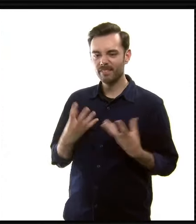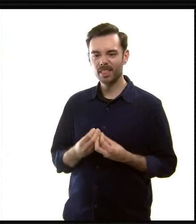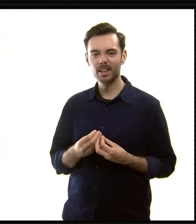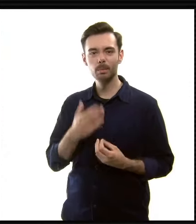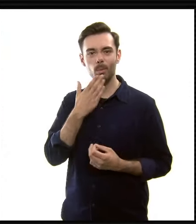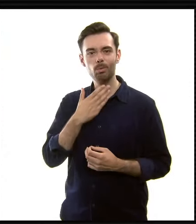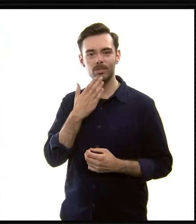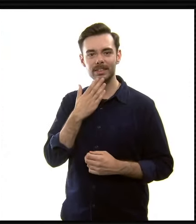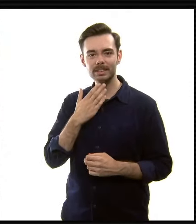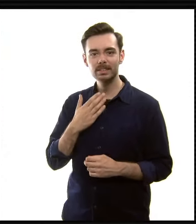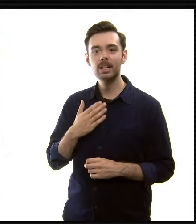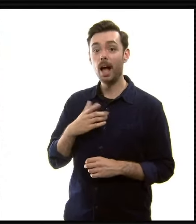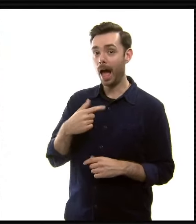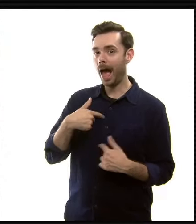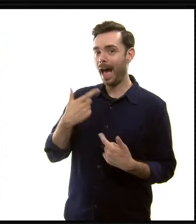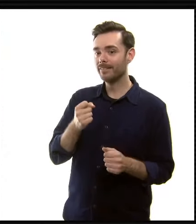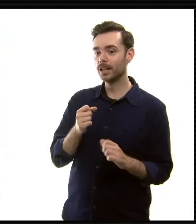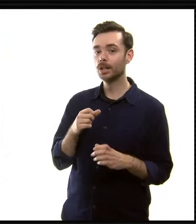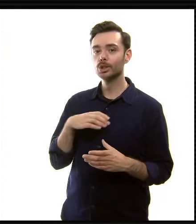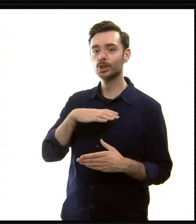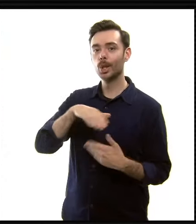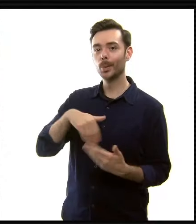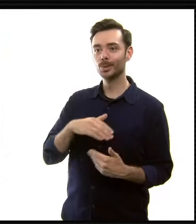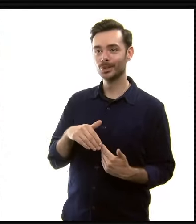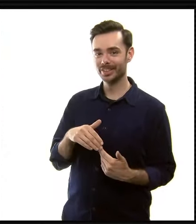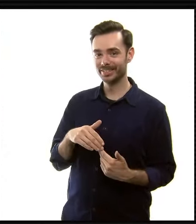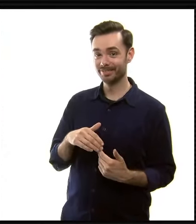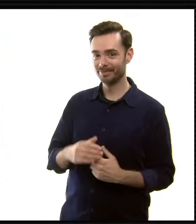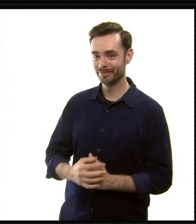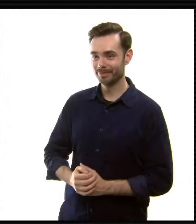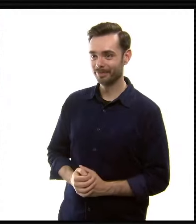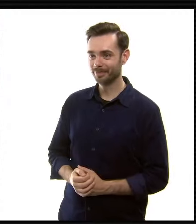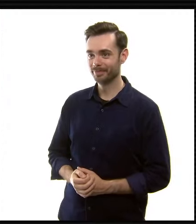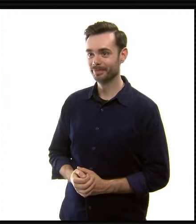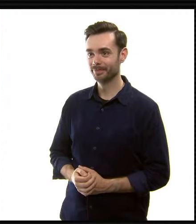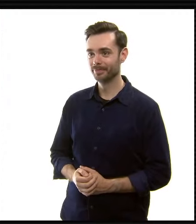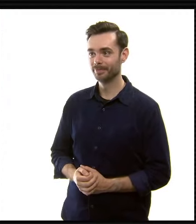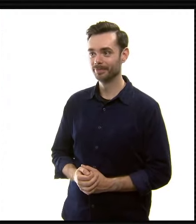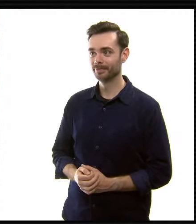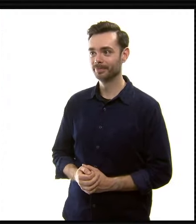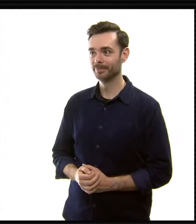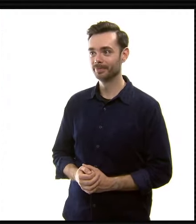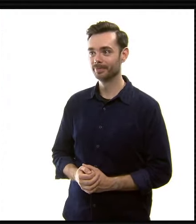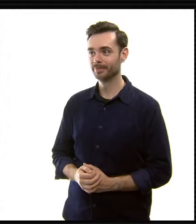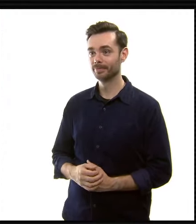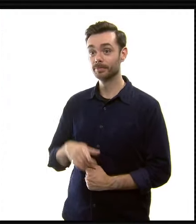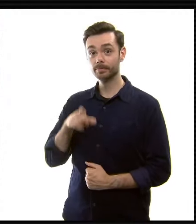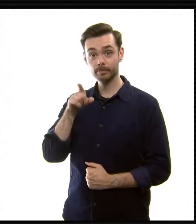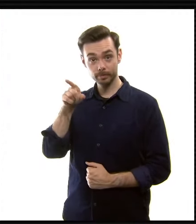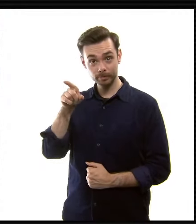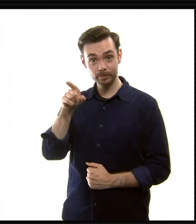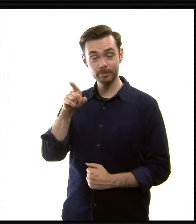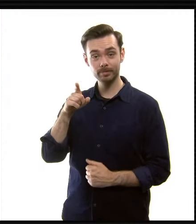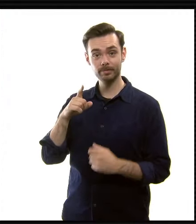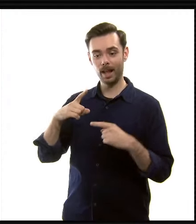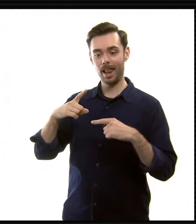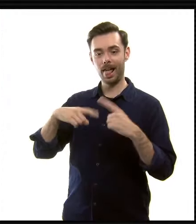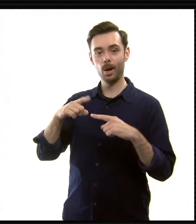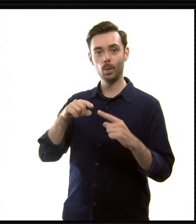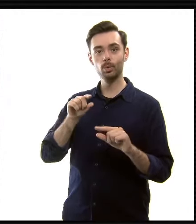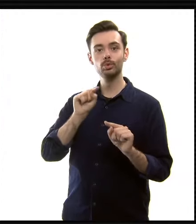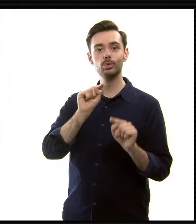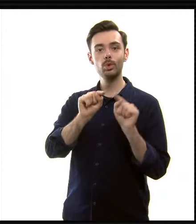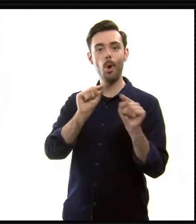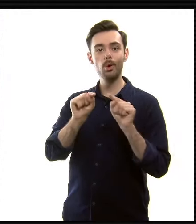I'm sticking to it. Now, the application of these new LEGO Dots stitch-on and stick-on patches could decrease the dullness levels of